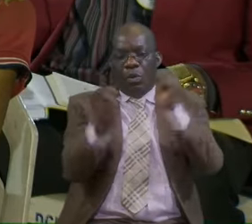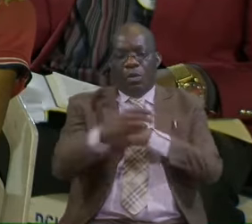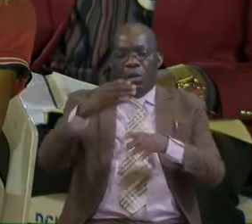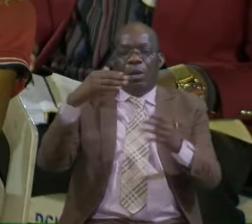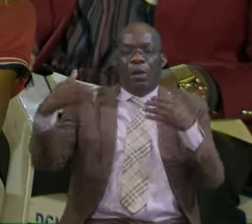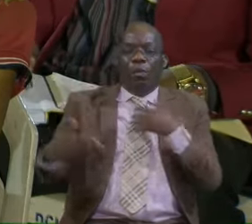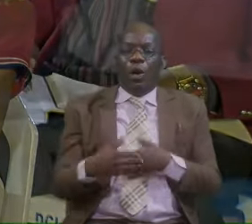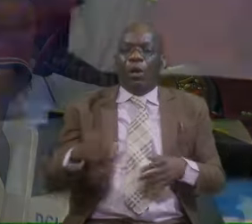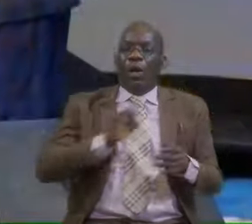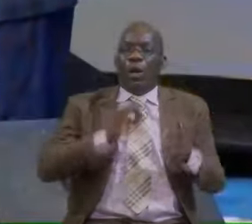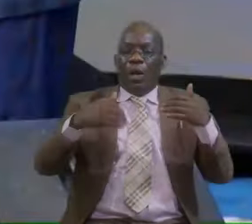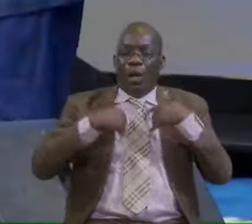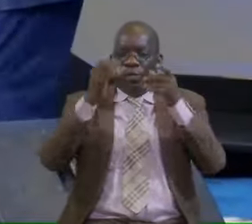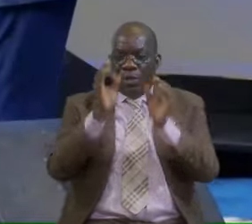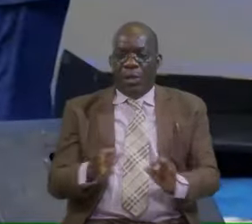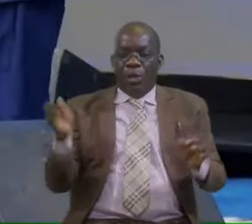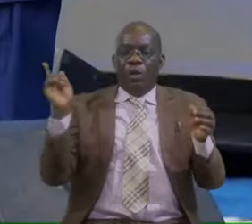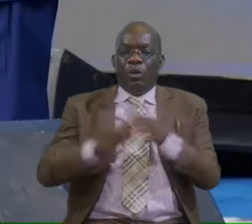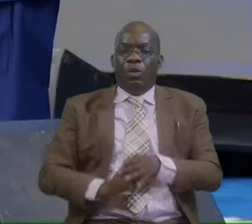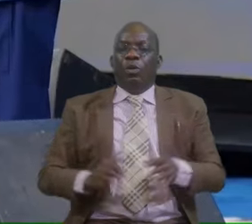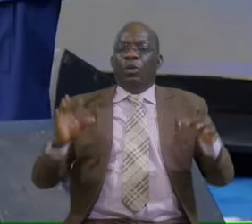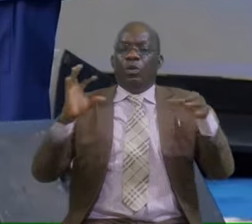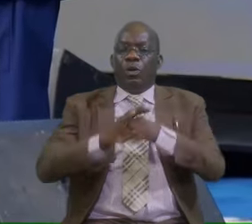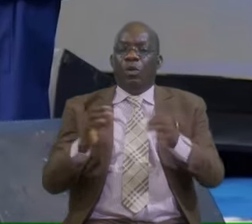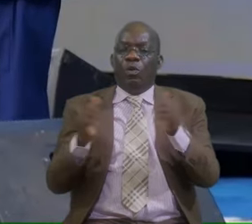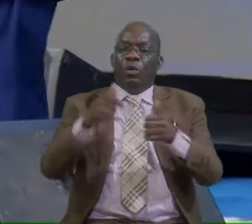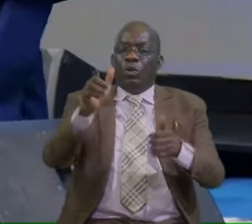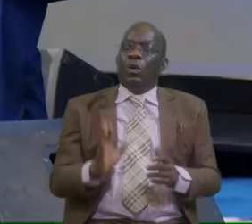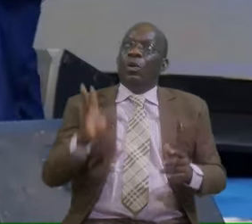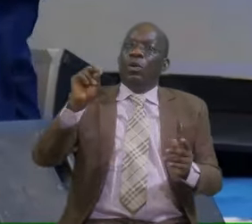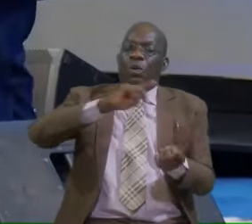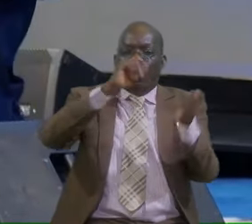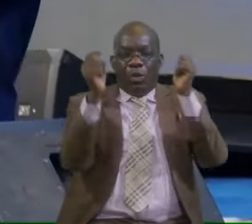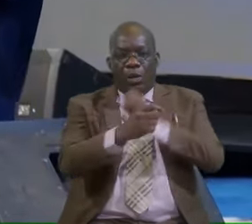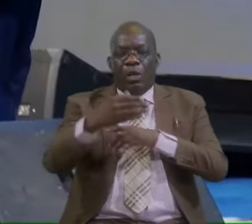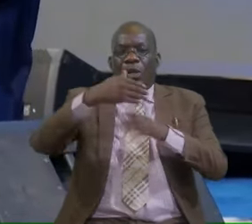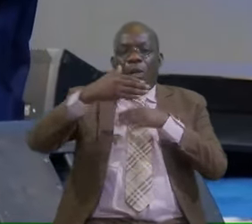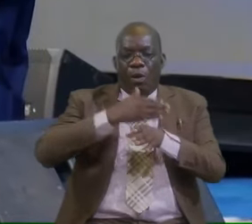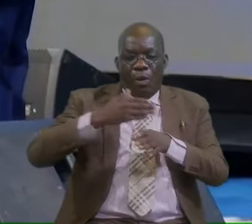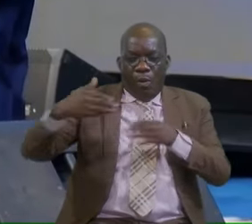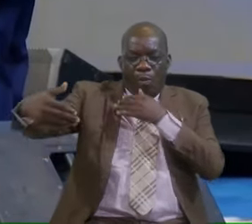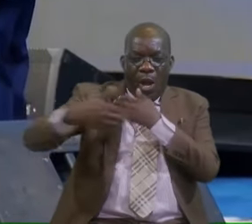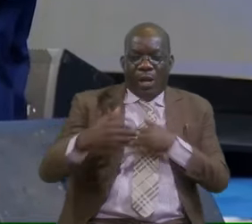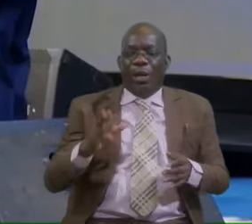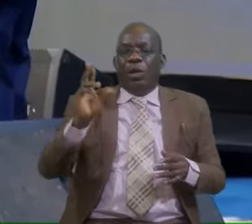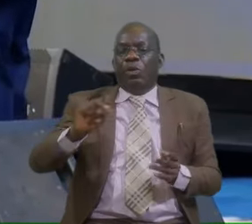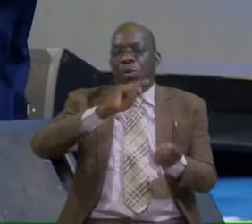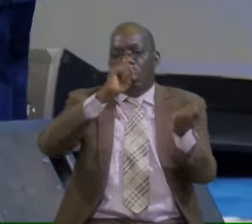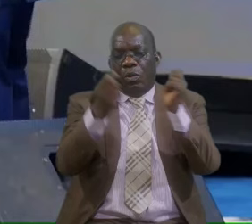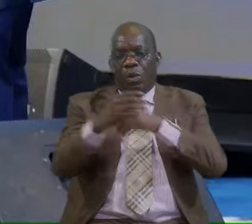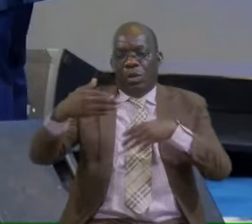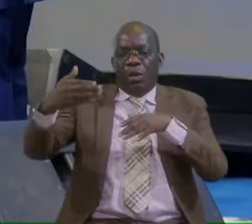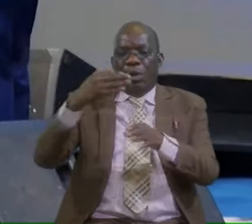God through Jesus Christ. No turning back. No turning back. I've decided to forsake Satan.